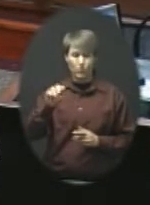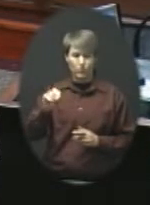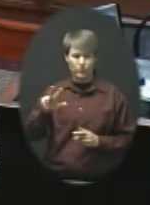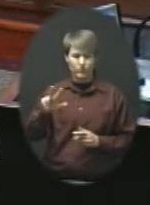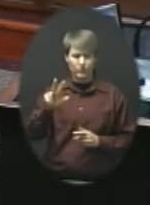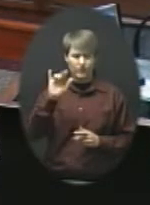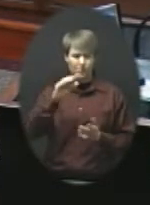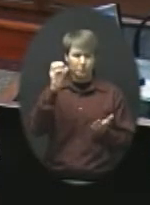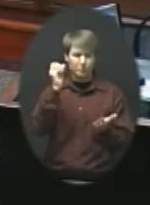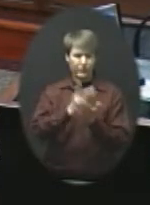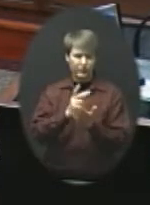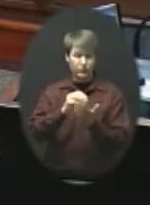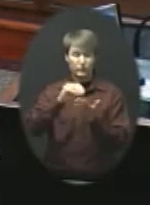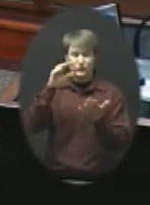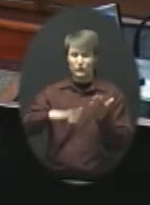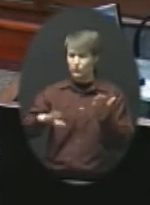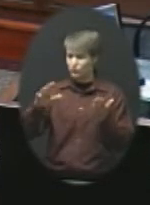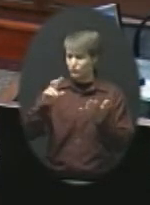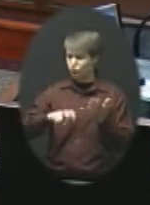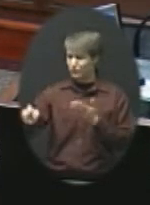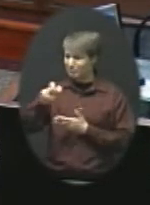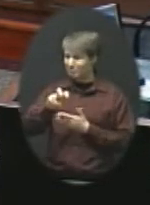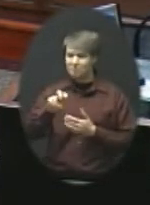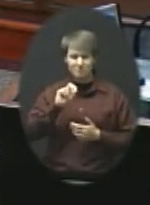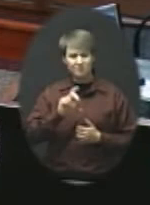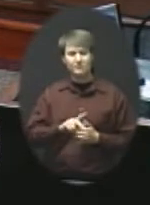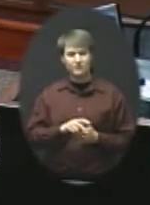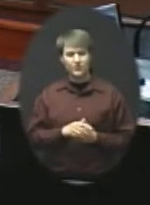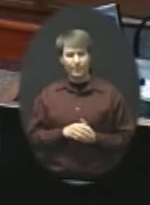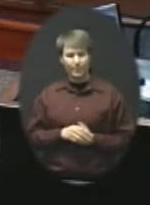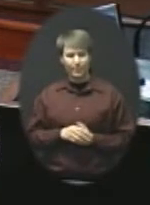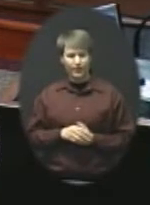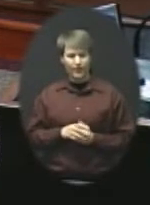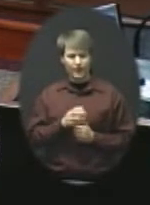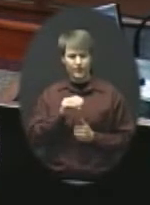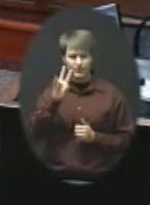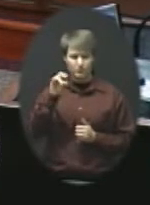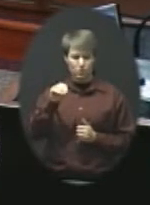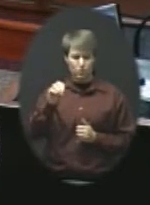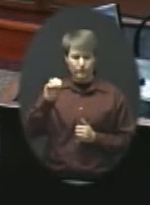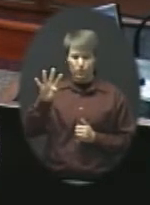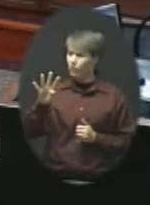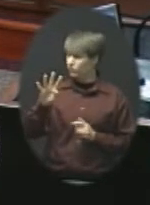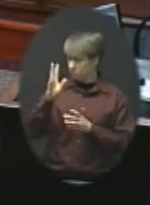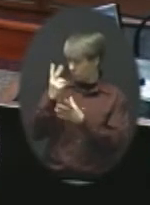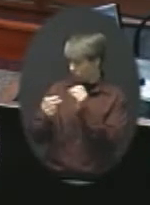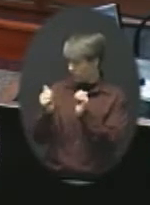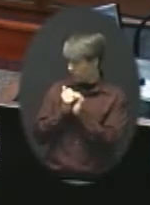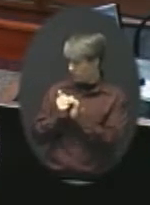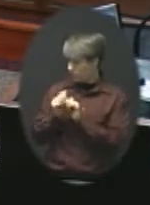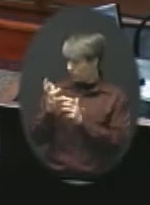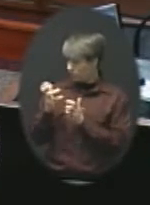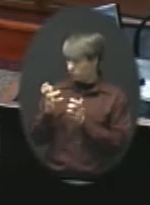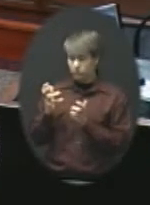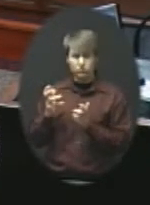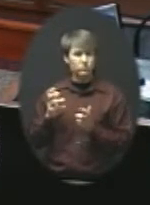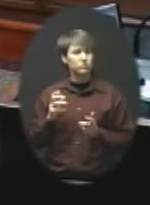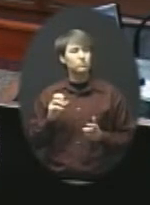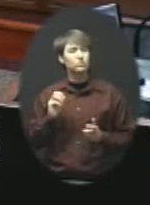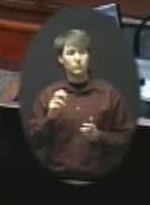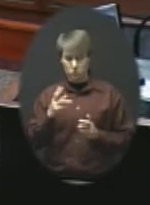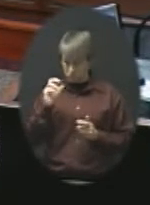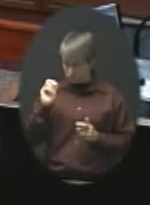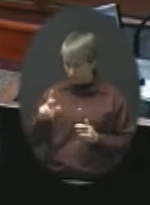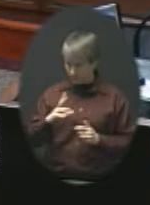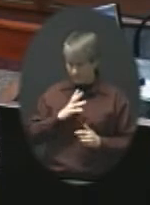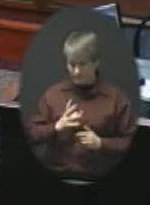is the approval of the student trip. Page 7. And 7.04. You want to do them both together? That'd be great. Sure. Oh,